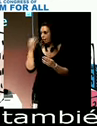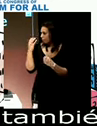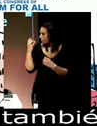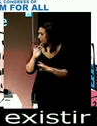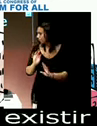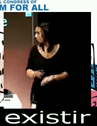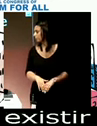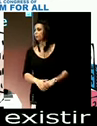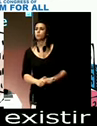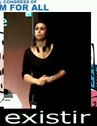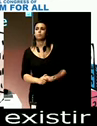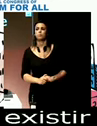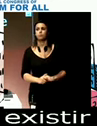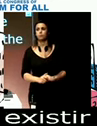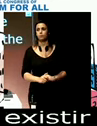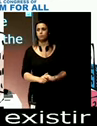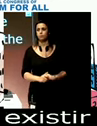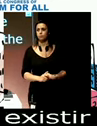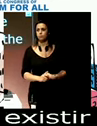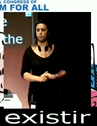Sorry.